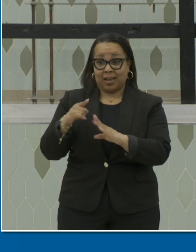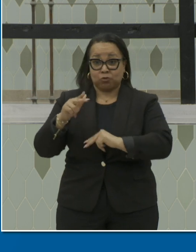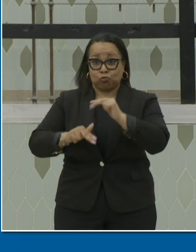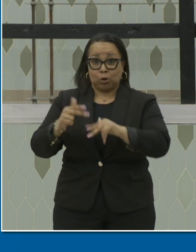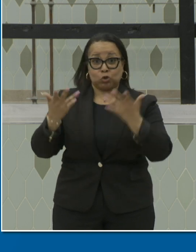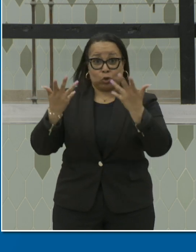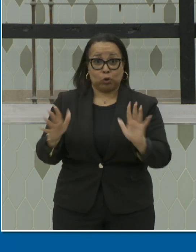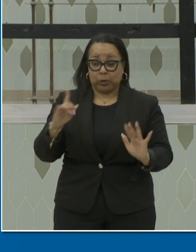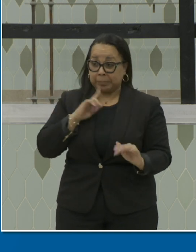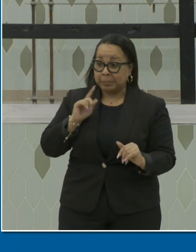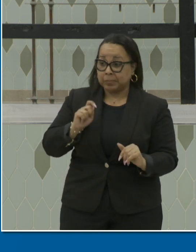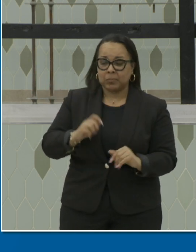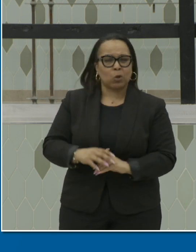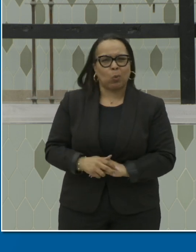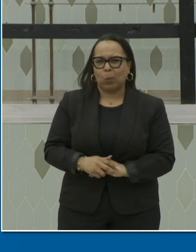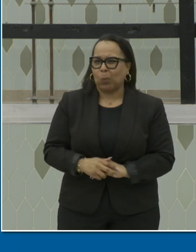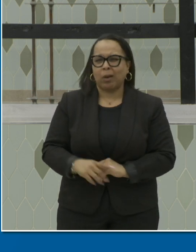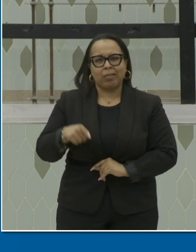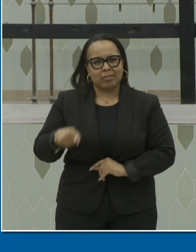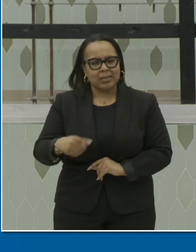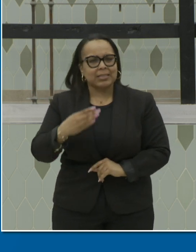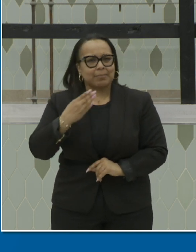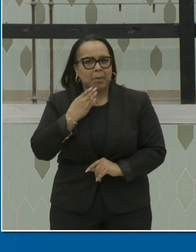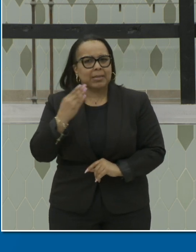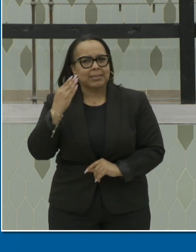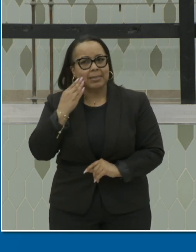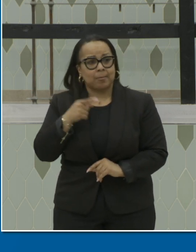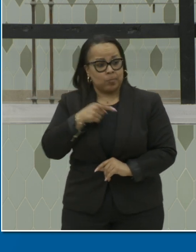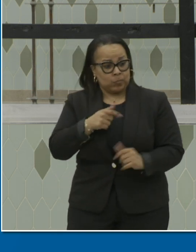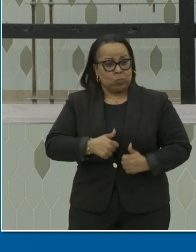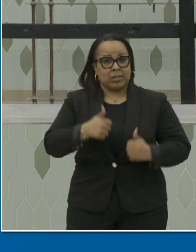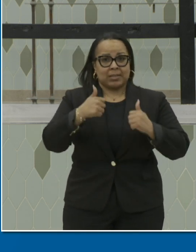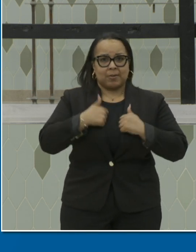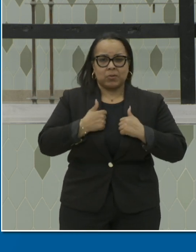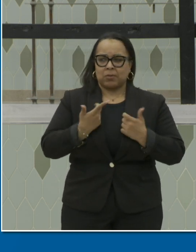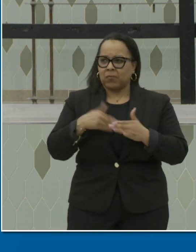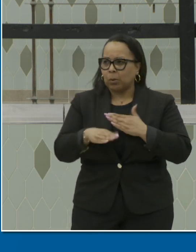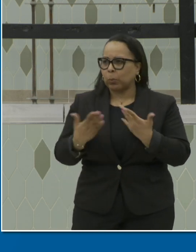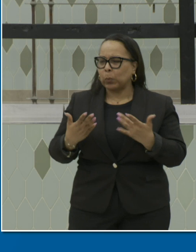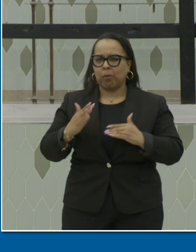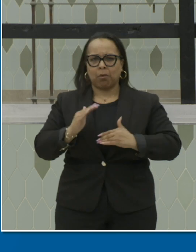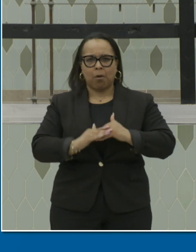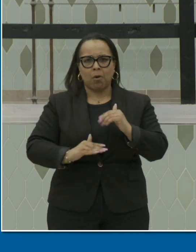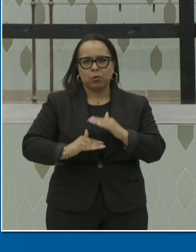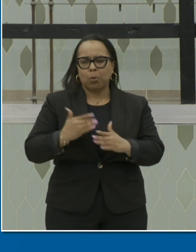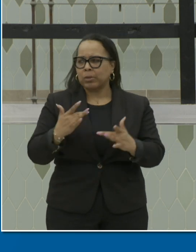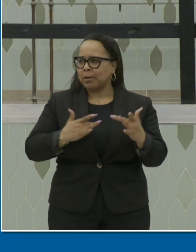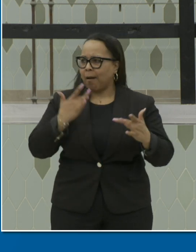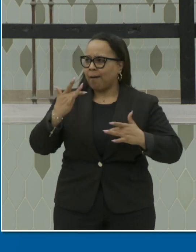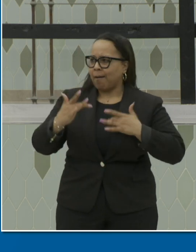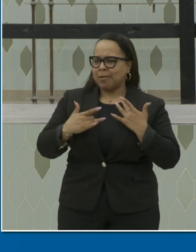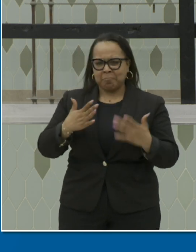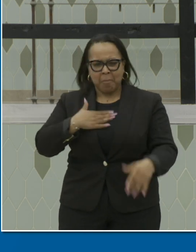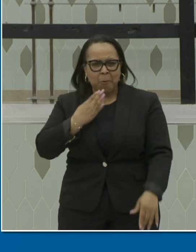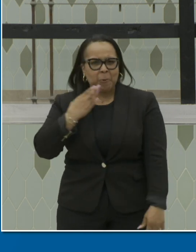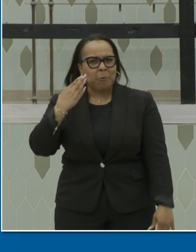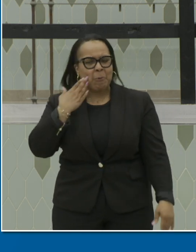structure, we are making these spaces that the residents can be comfortable and excited to call